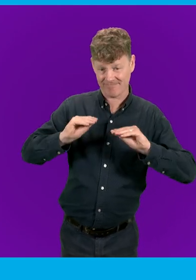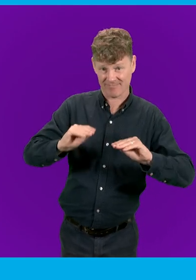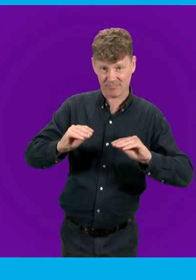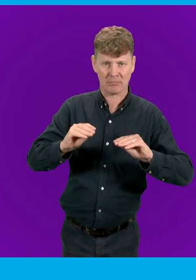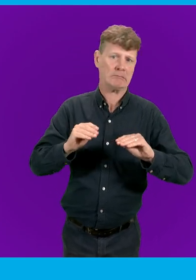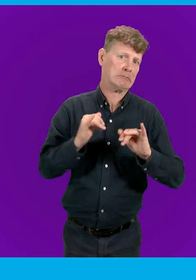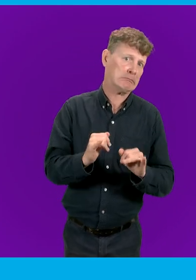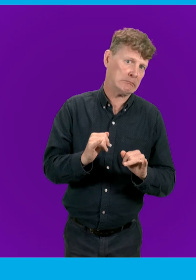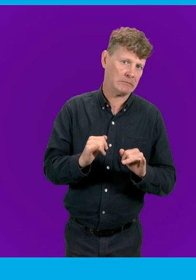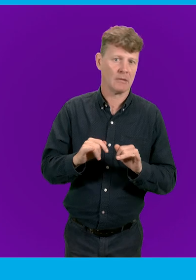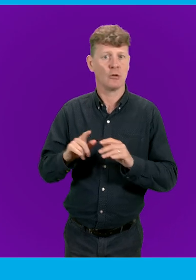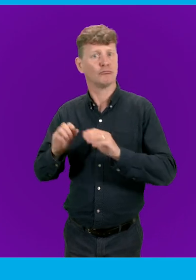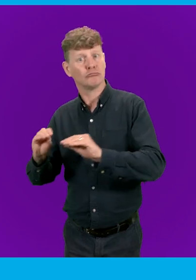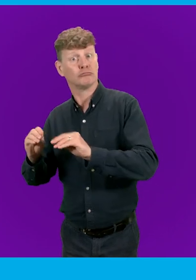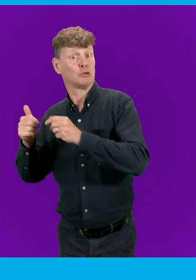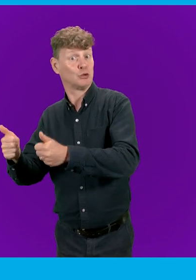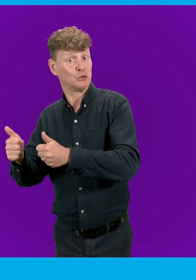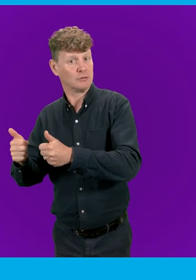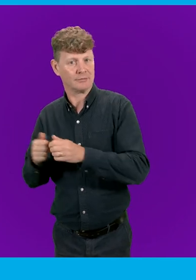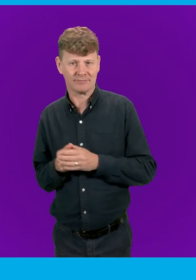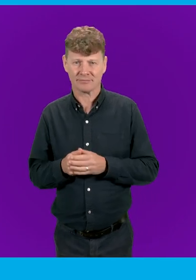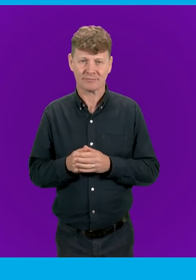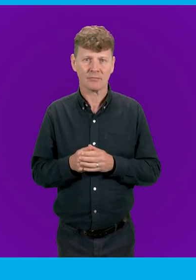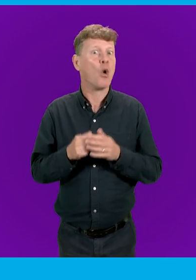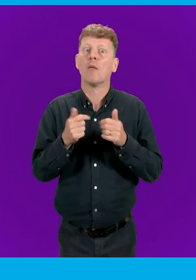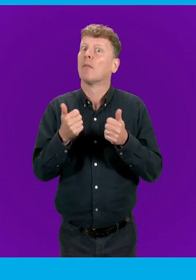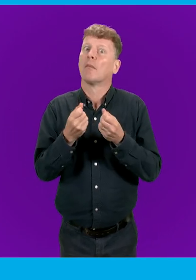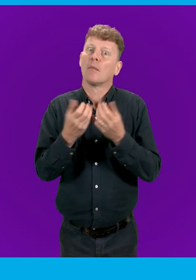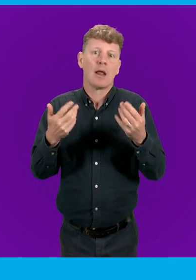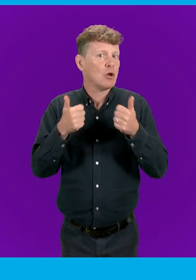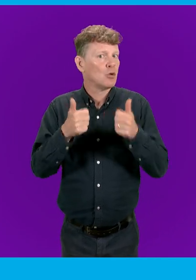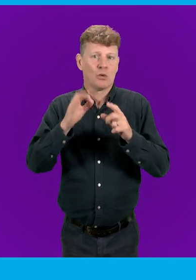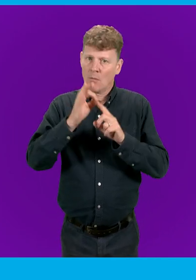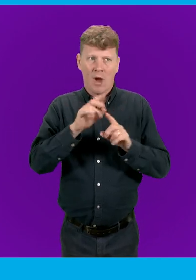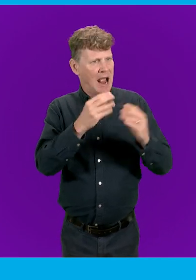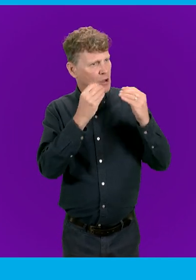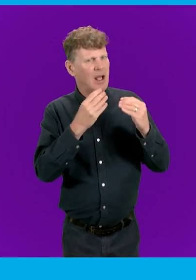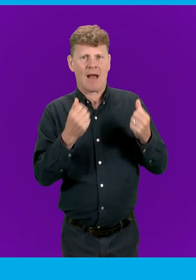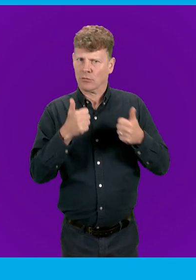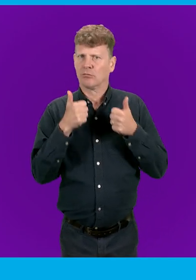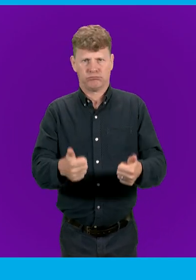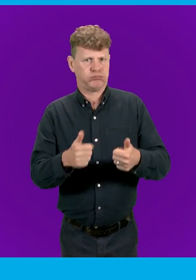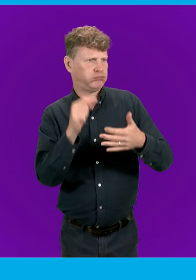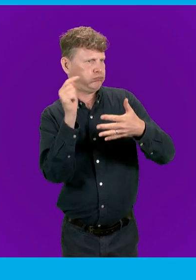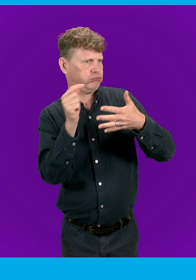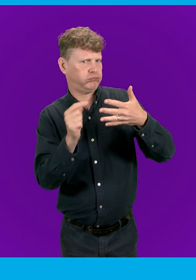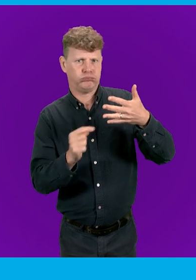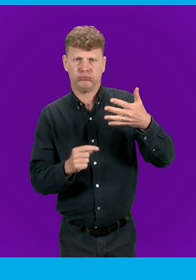bad, but like what you've done good. Like, there is good points in all of our education, but I think it's